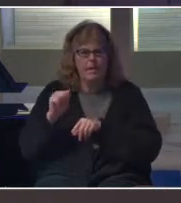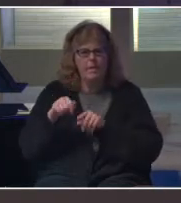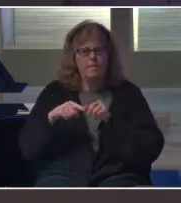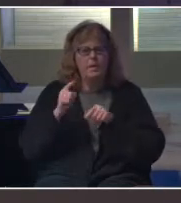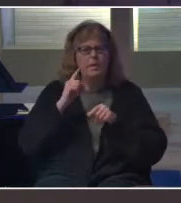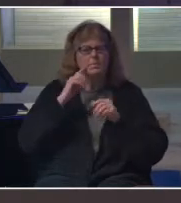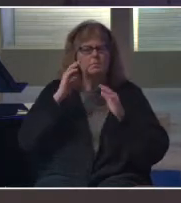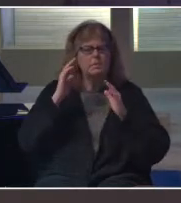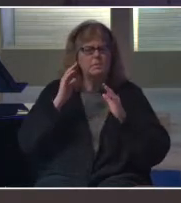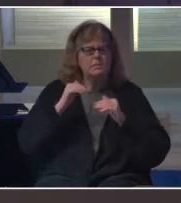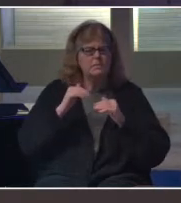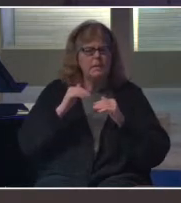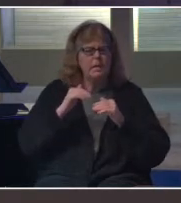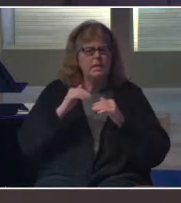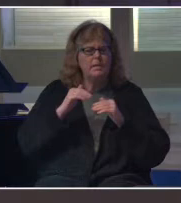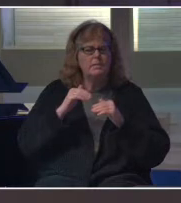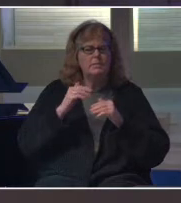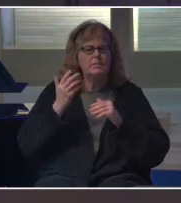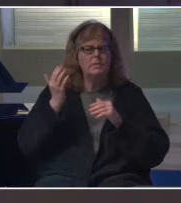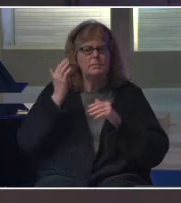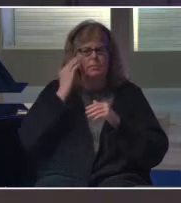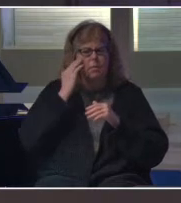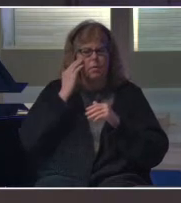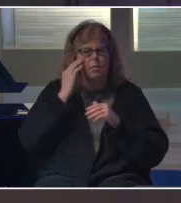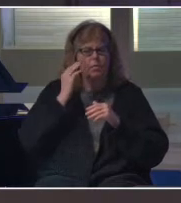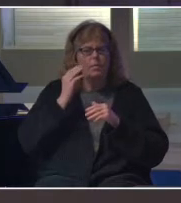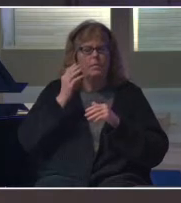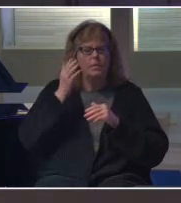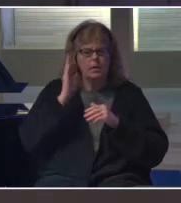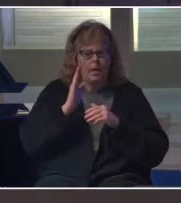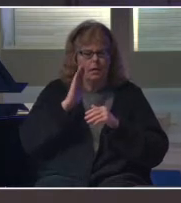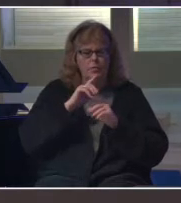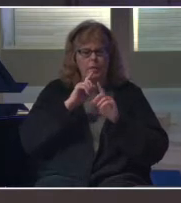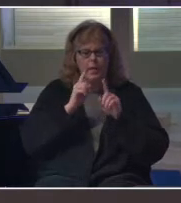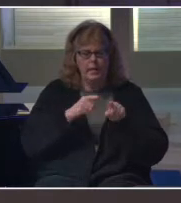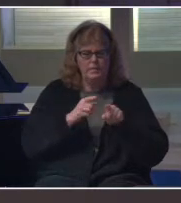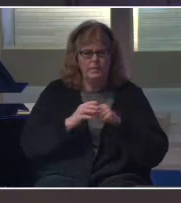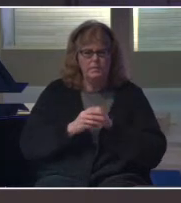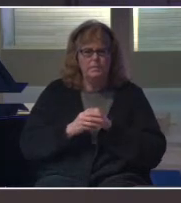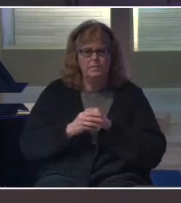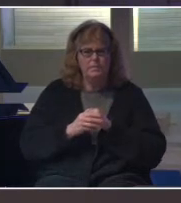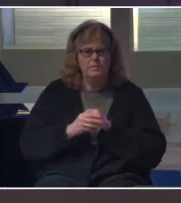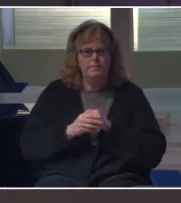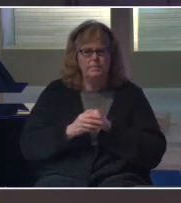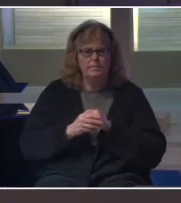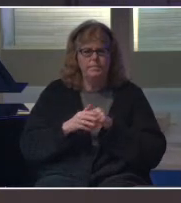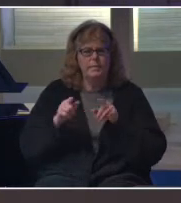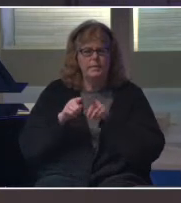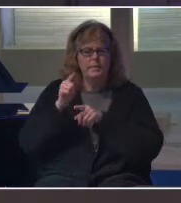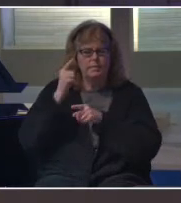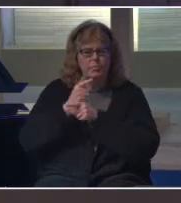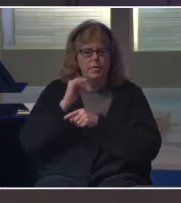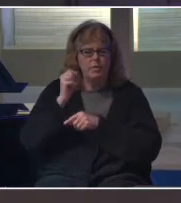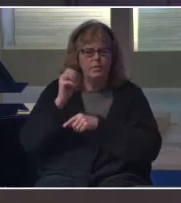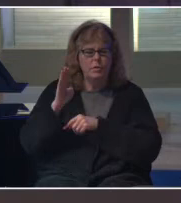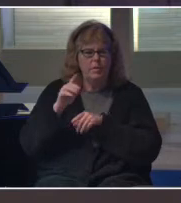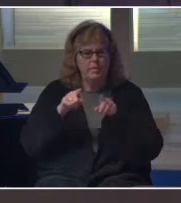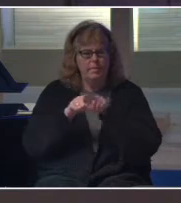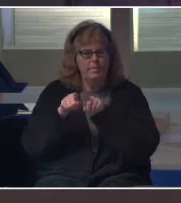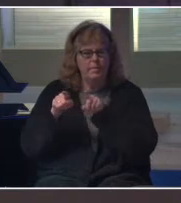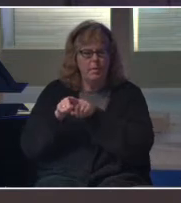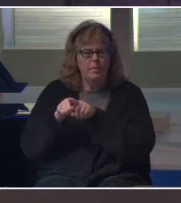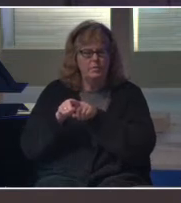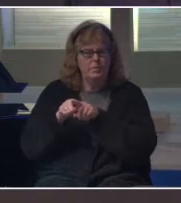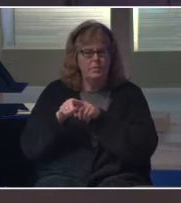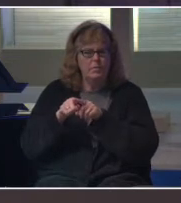expect and can know that God will give an answer. As our brother Jacob, also known in